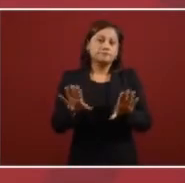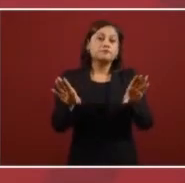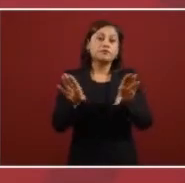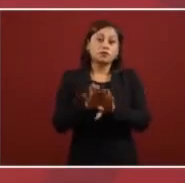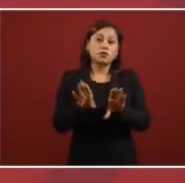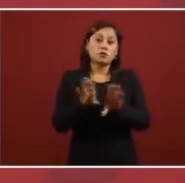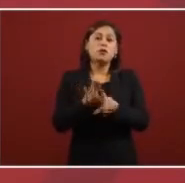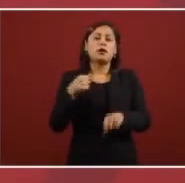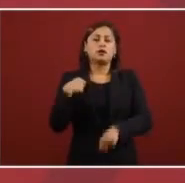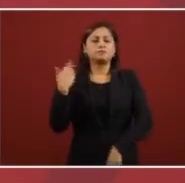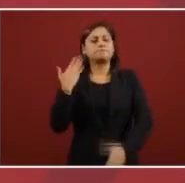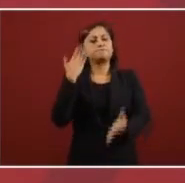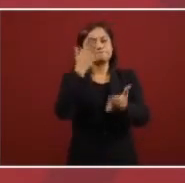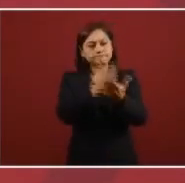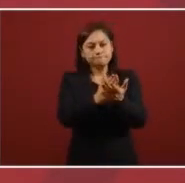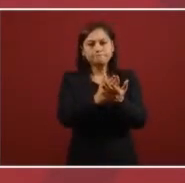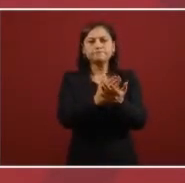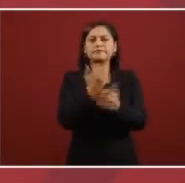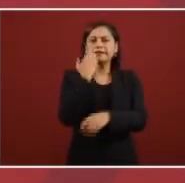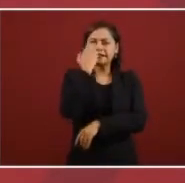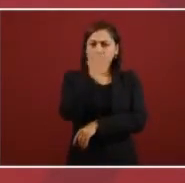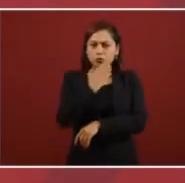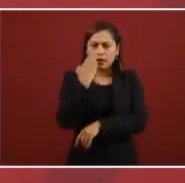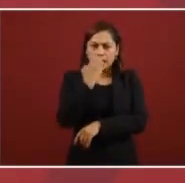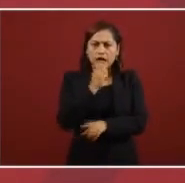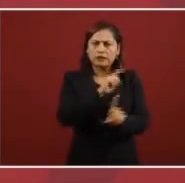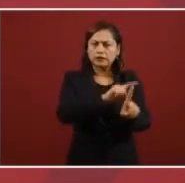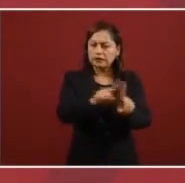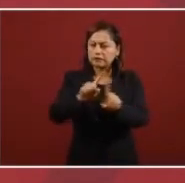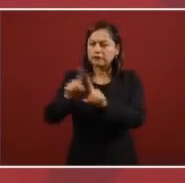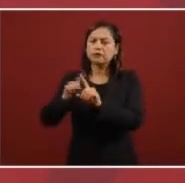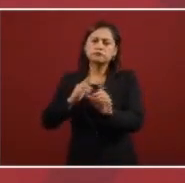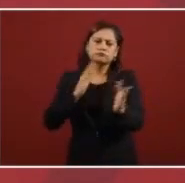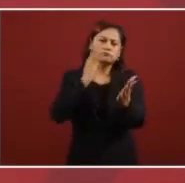So we're going to make a census, school by school.